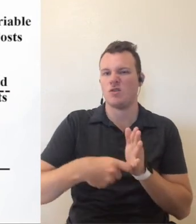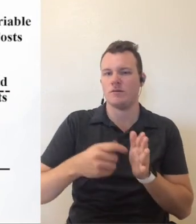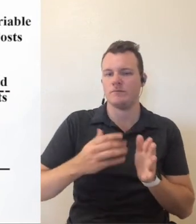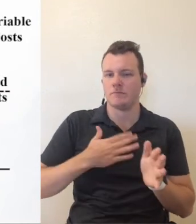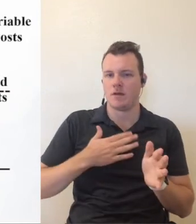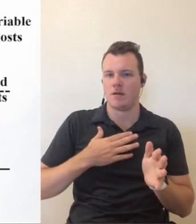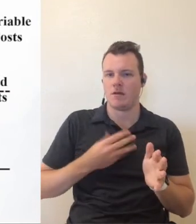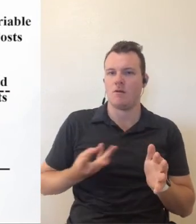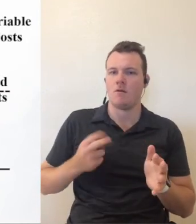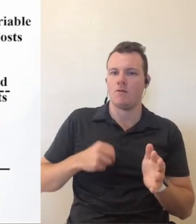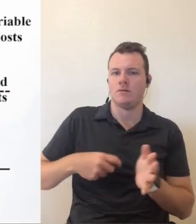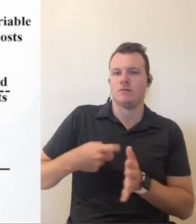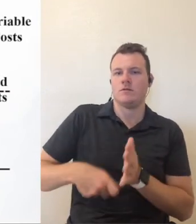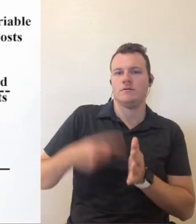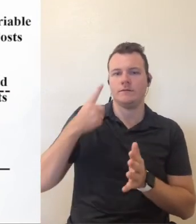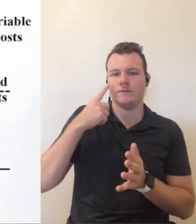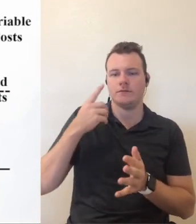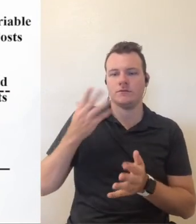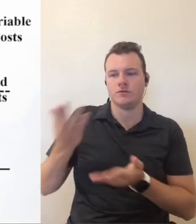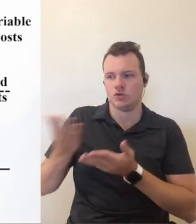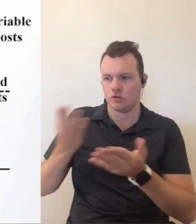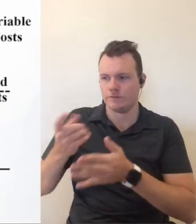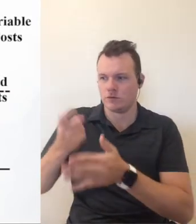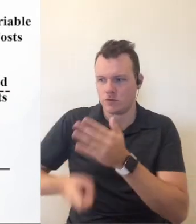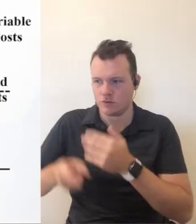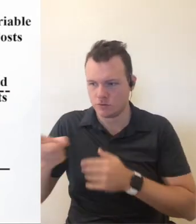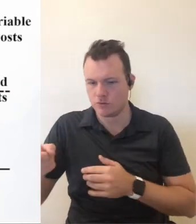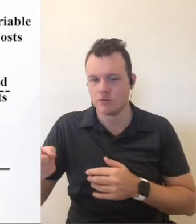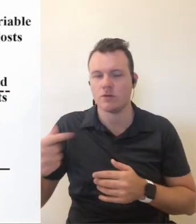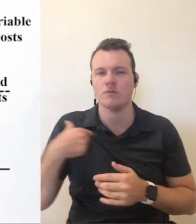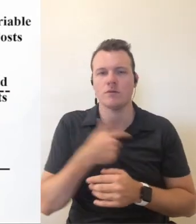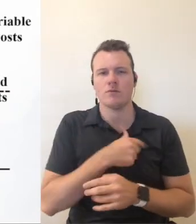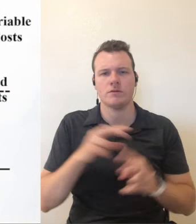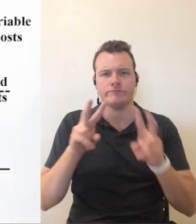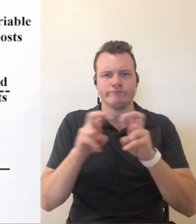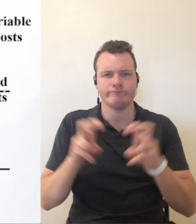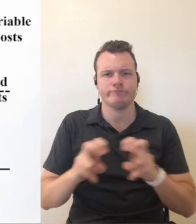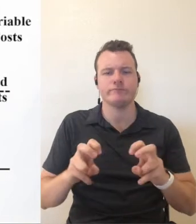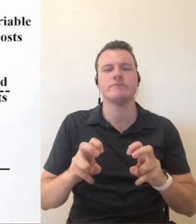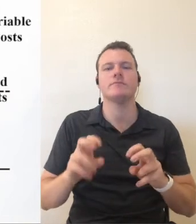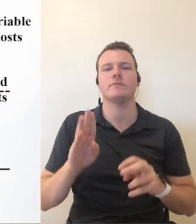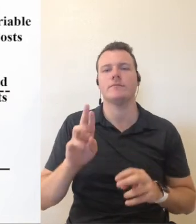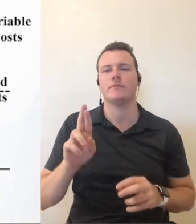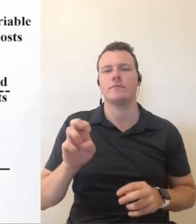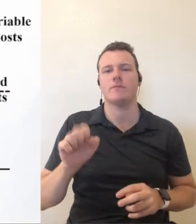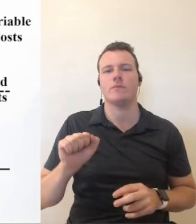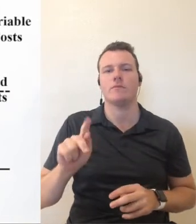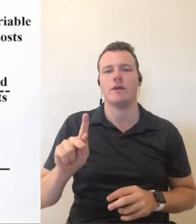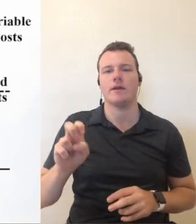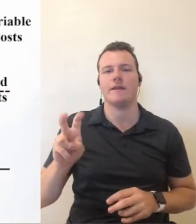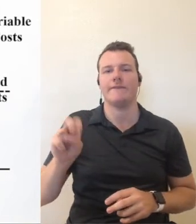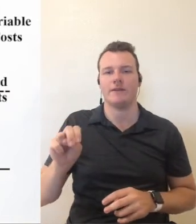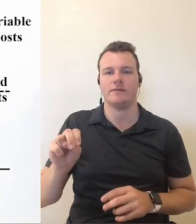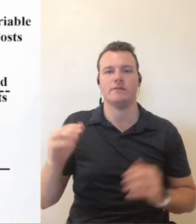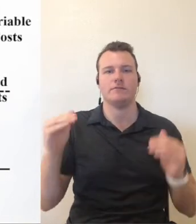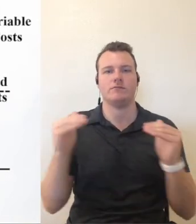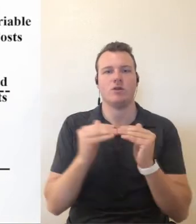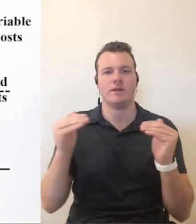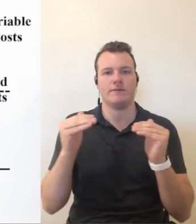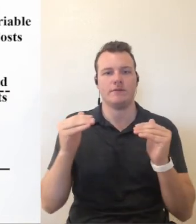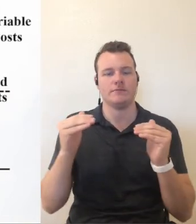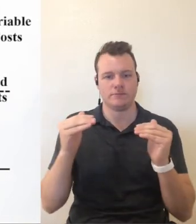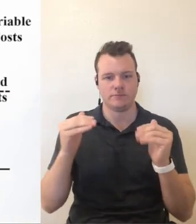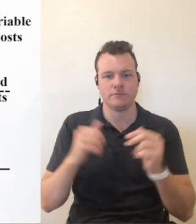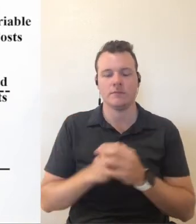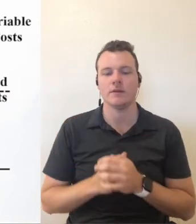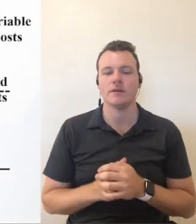for our service, we now want to calculate the break-even point. The break-even point is the dollar